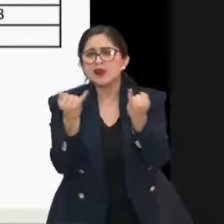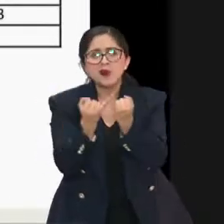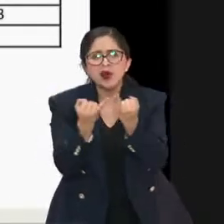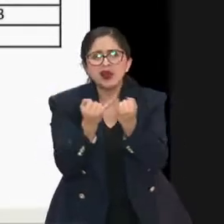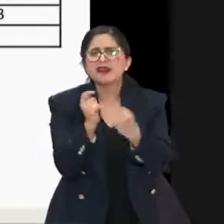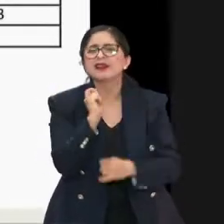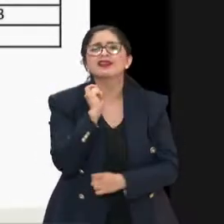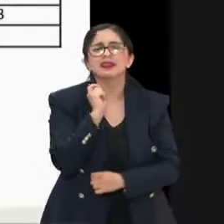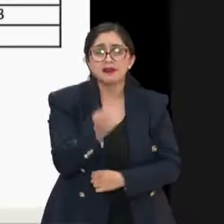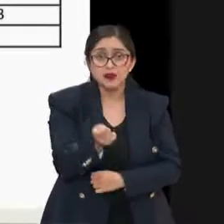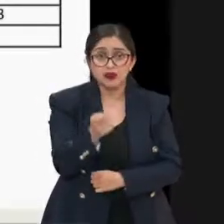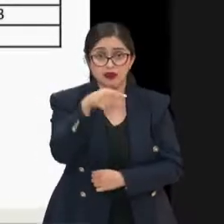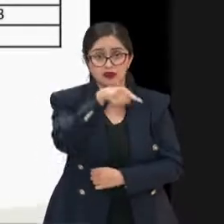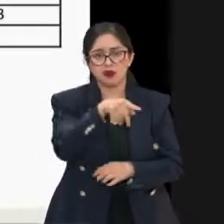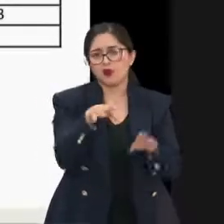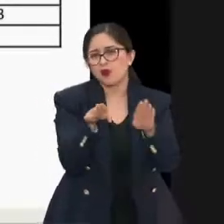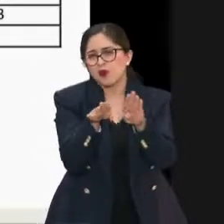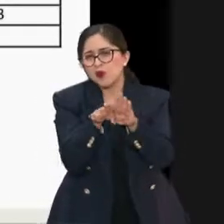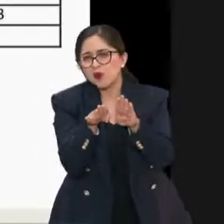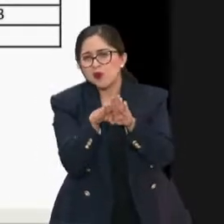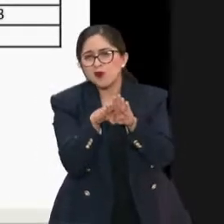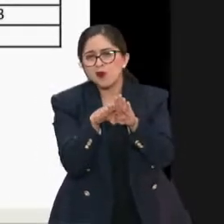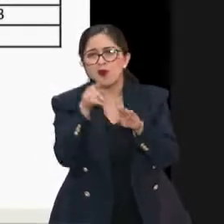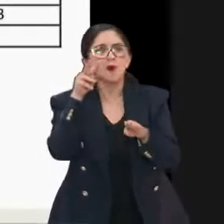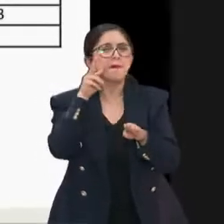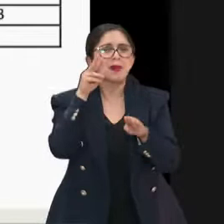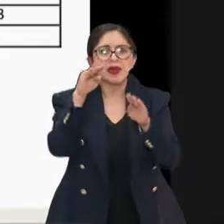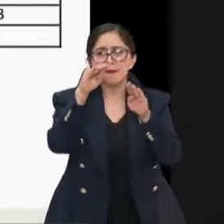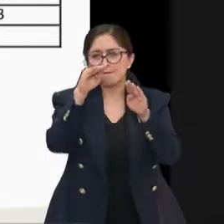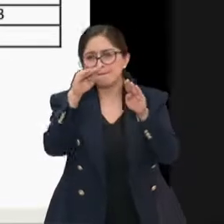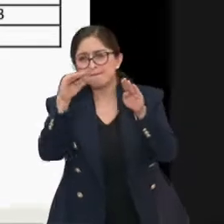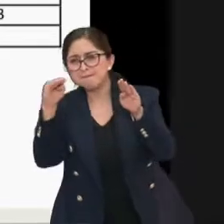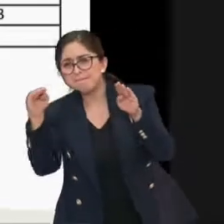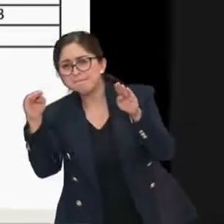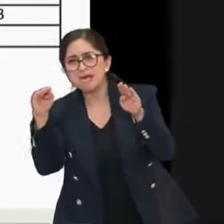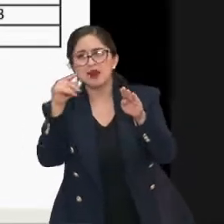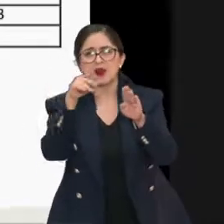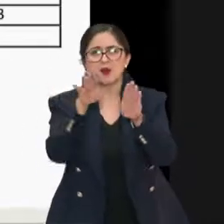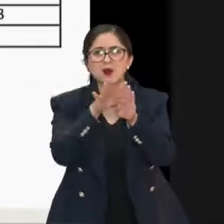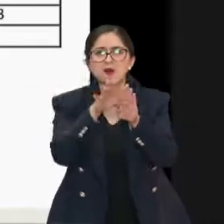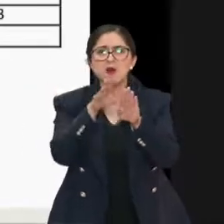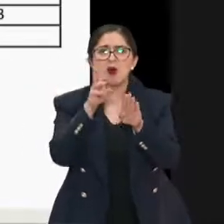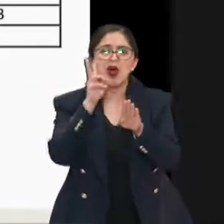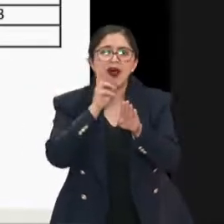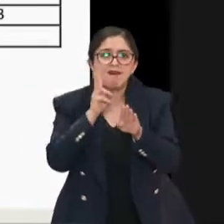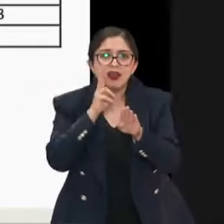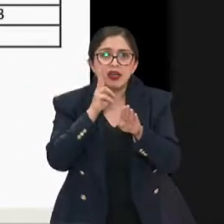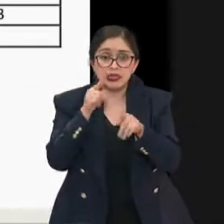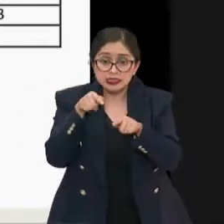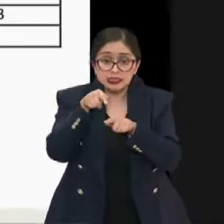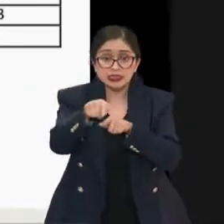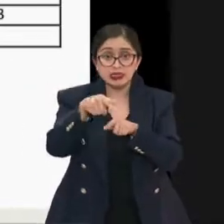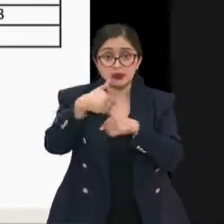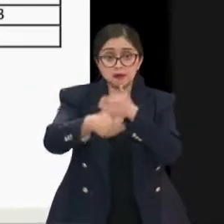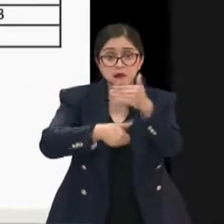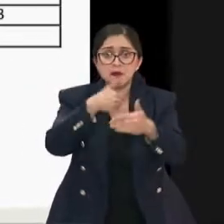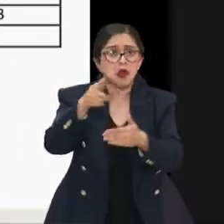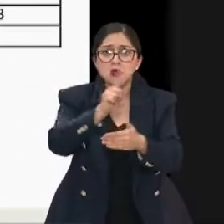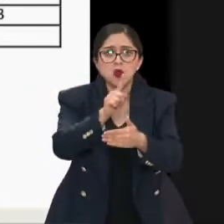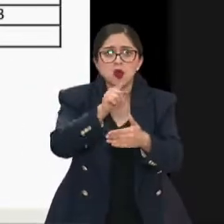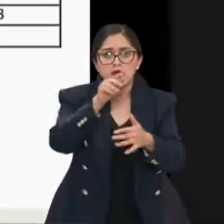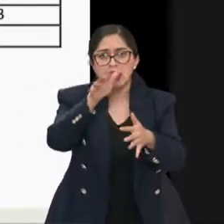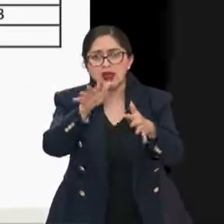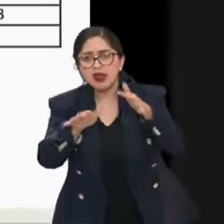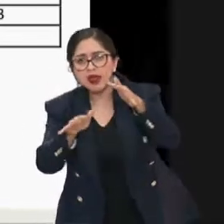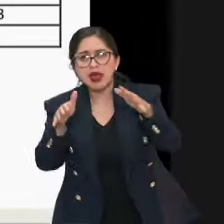correlation dropped, but it was still positive. That is, there is a trend of more to the elections